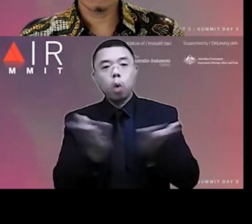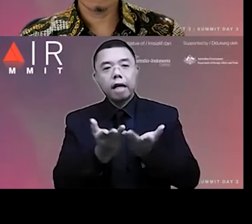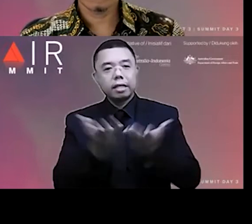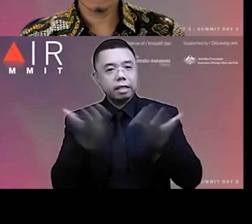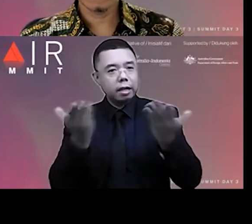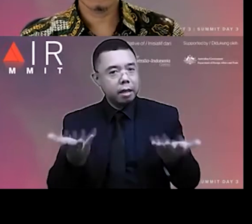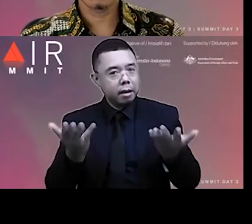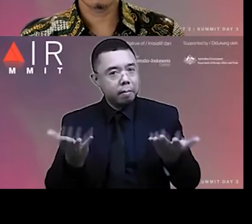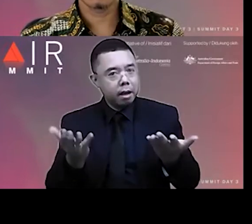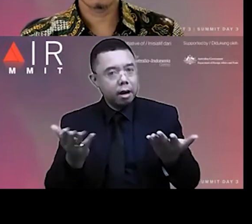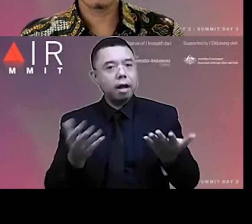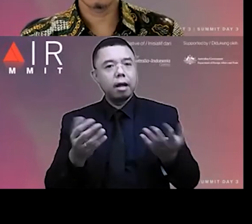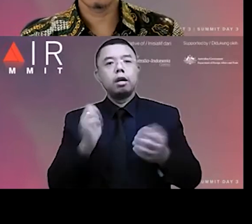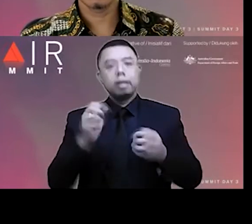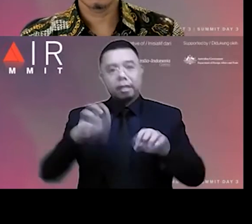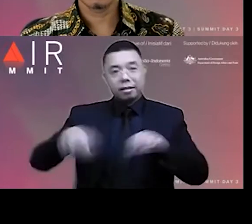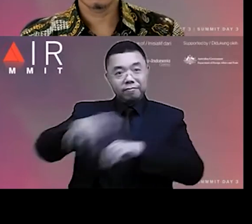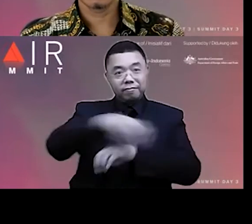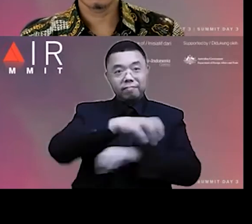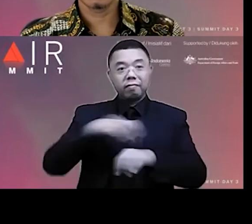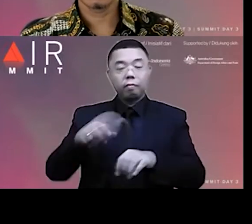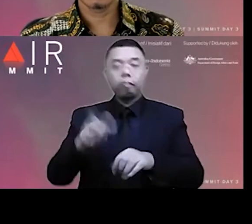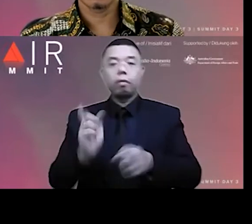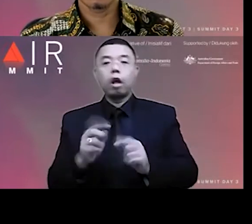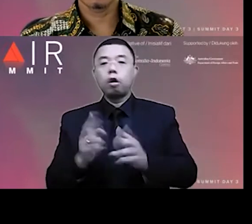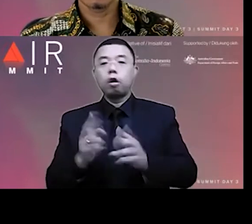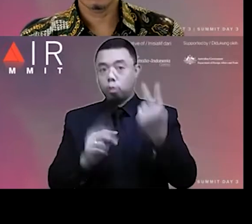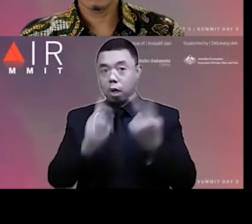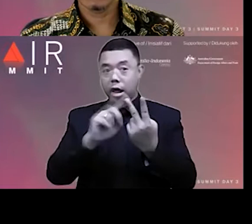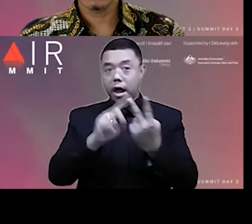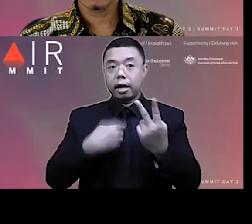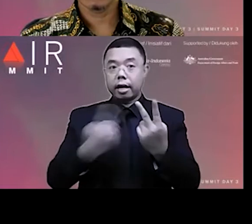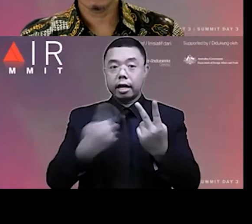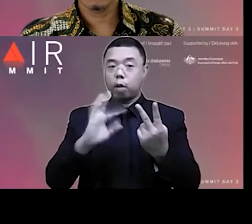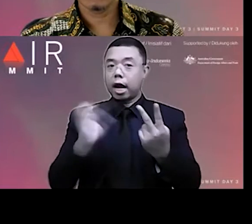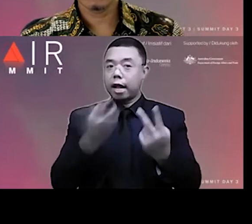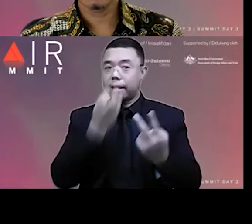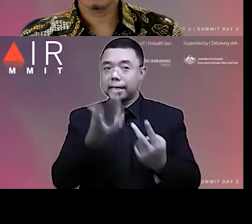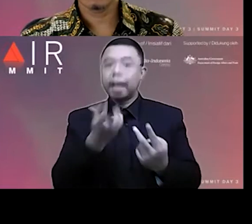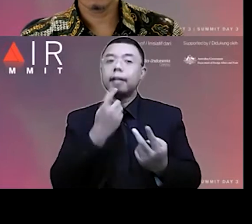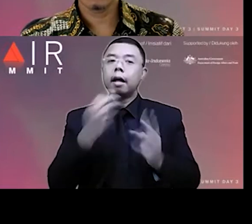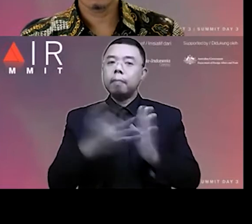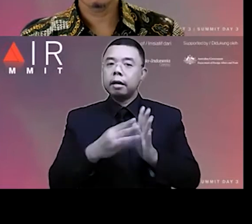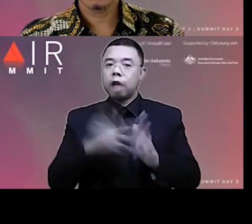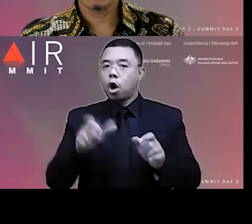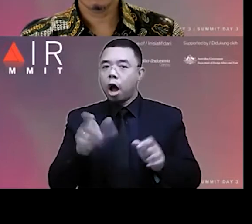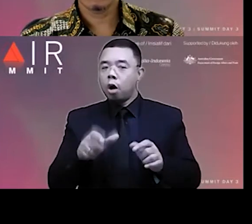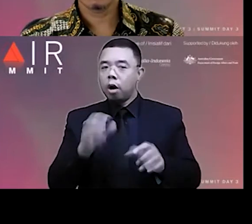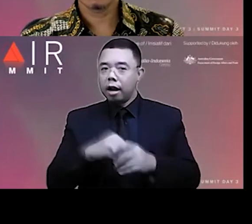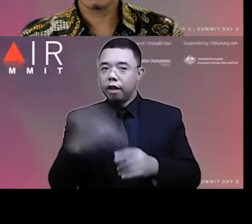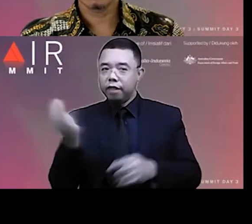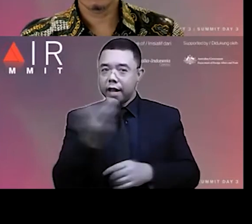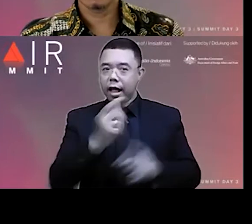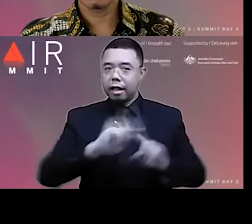prong two, Helen, we're not only talking about the tourism player, but we talk about the youth. This has been